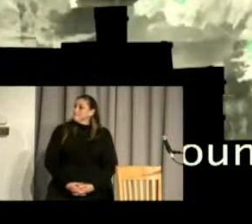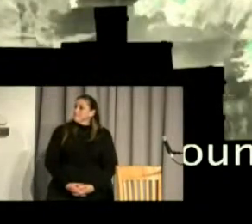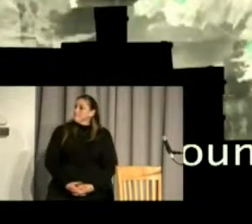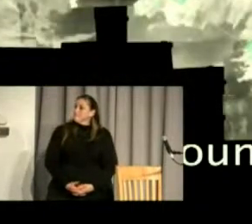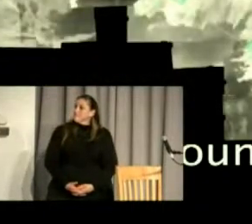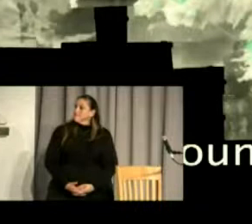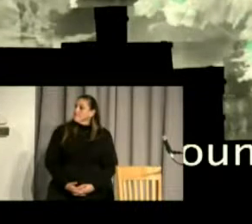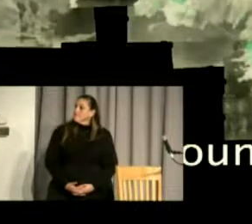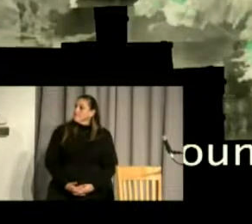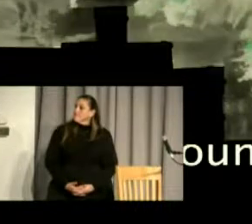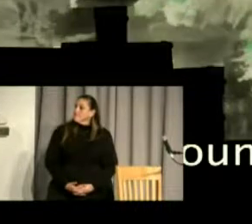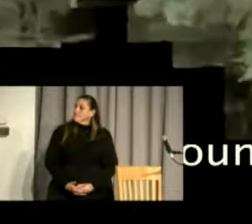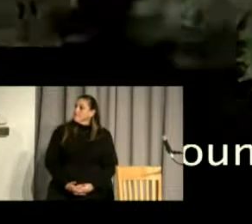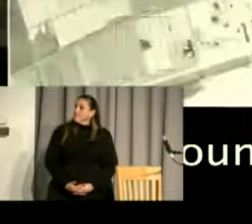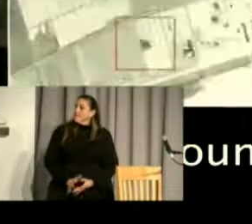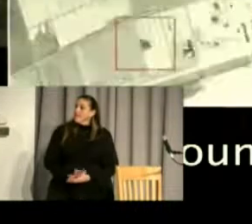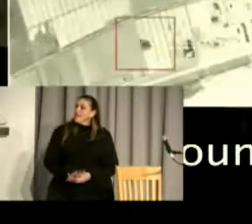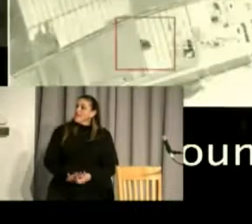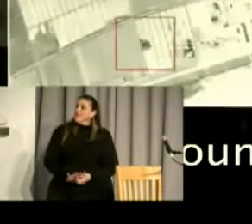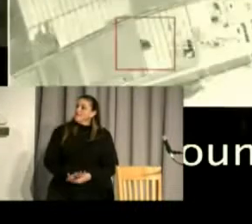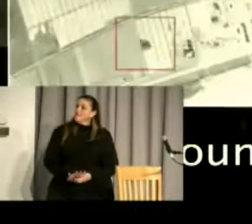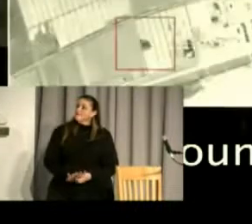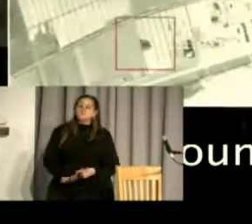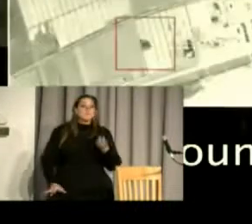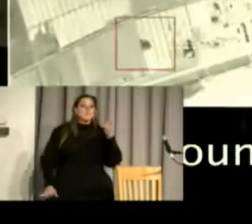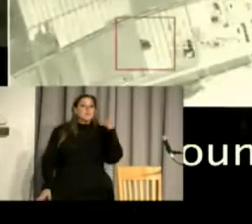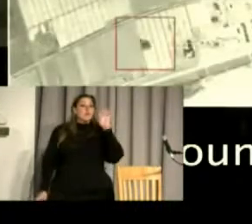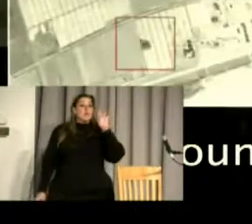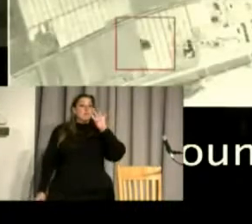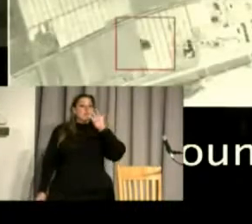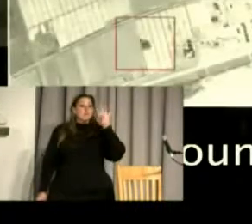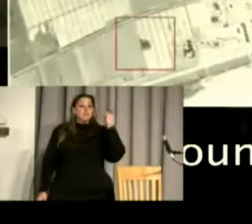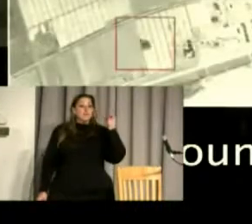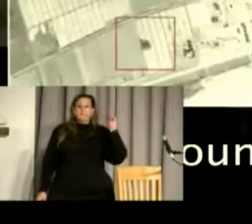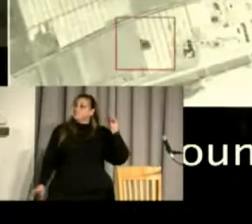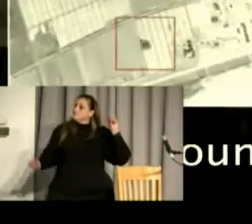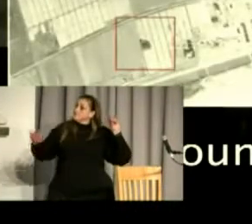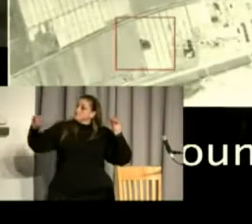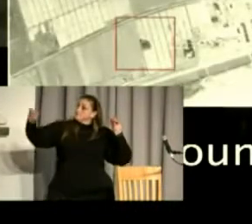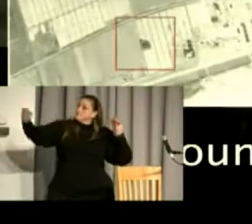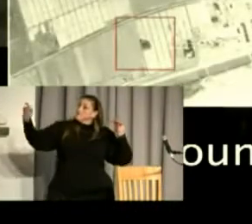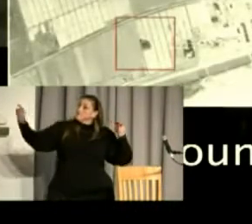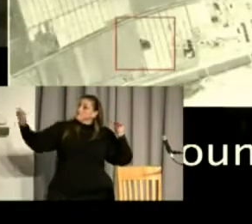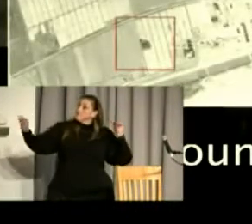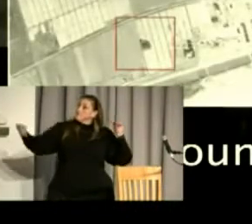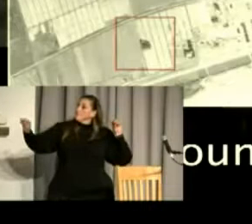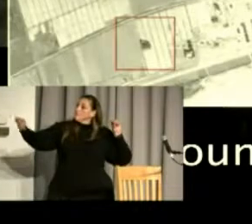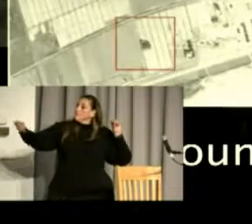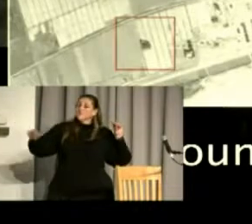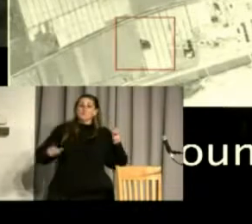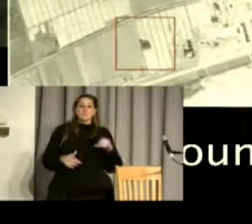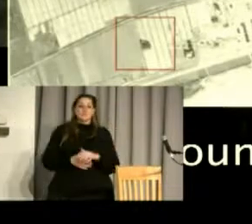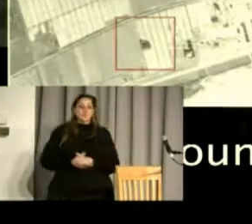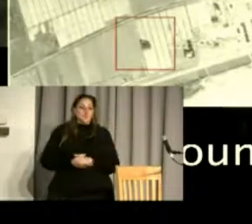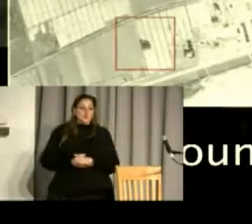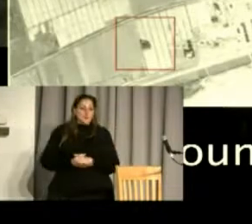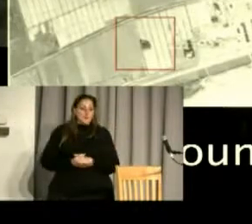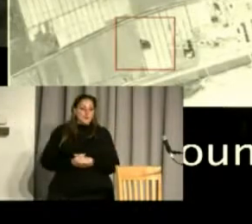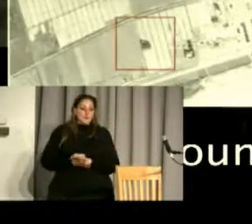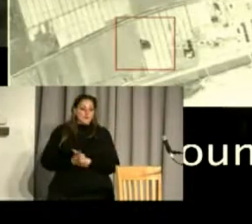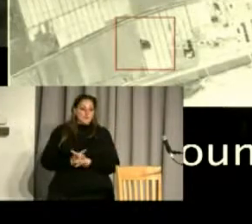Going back to 1940, we can now bring in a window showing a few of these kind of